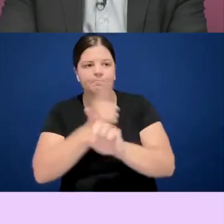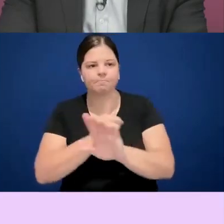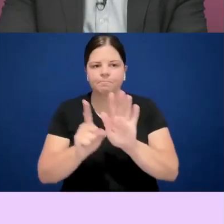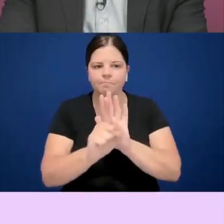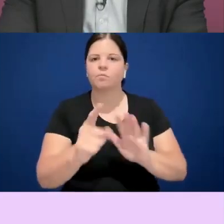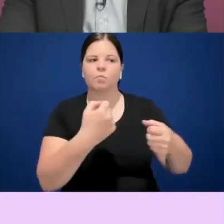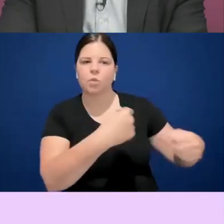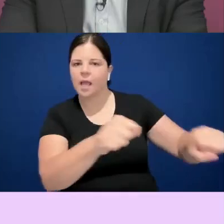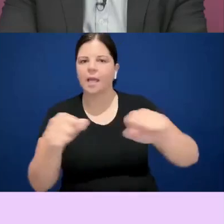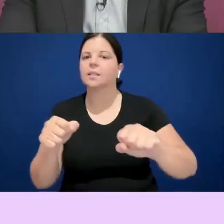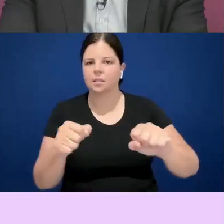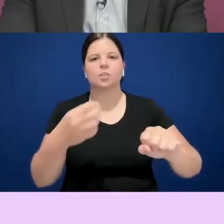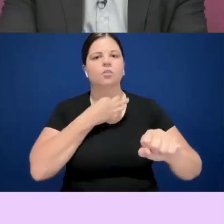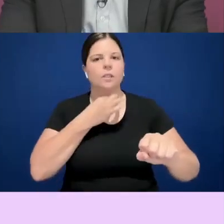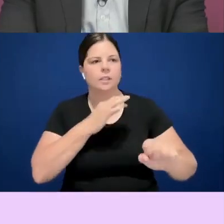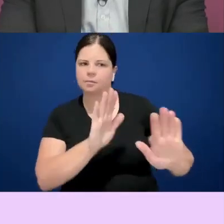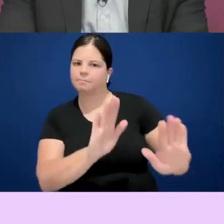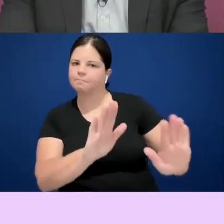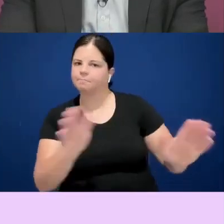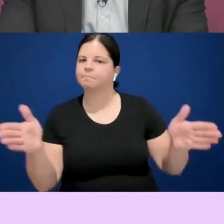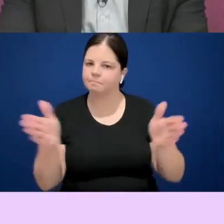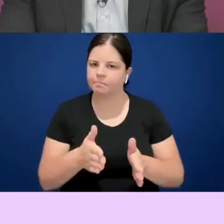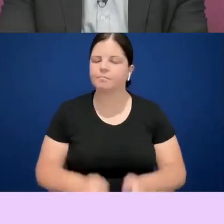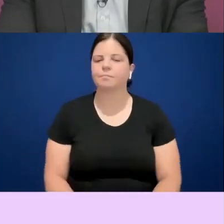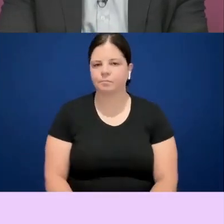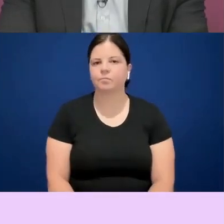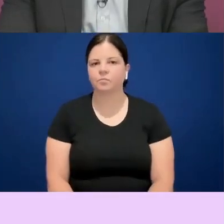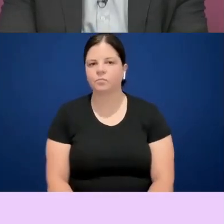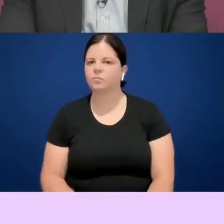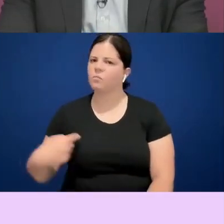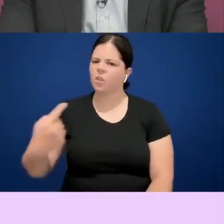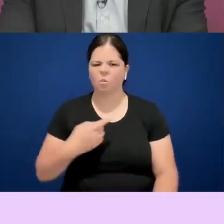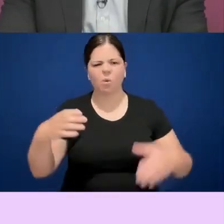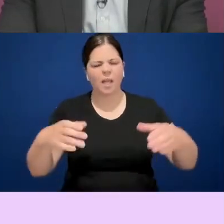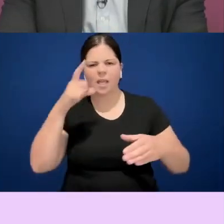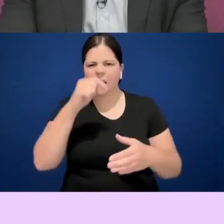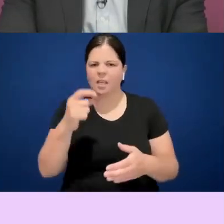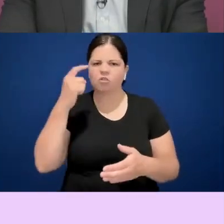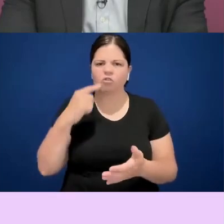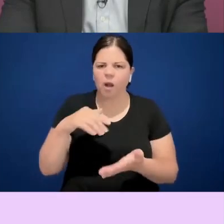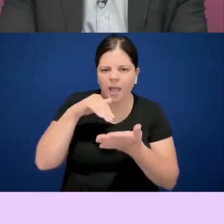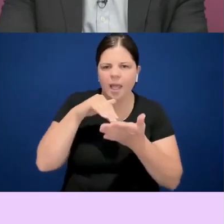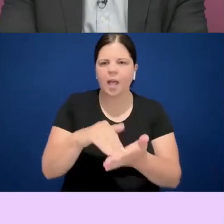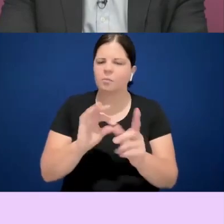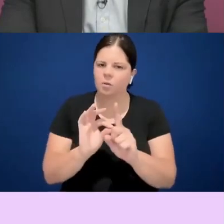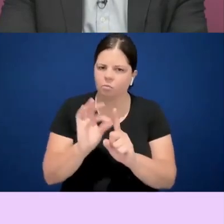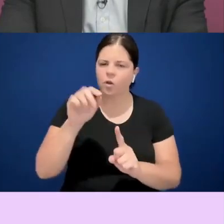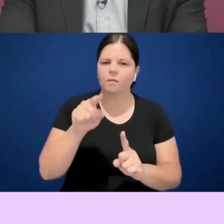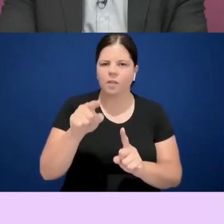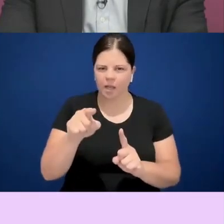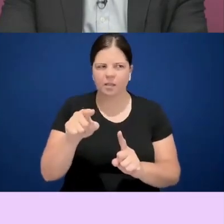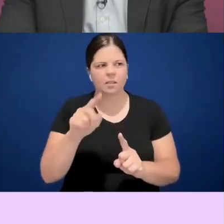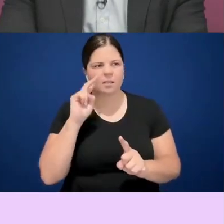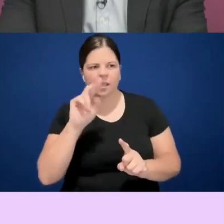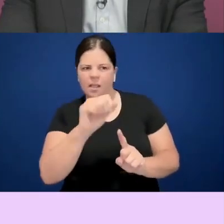protecting against these risks. So what can we do as a collective to address the perceptions revealed in this survey? And noting that